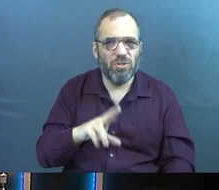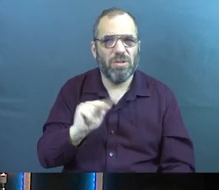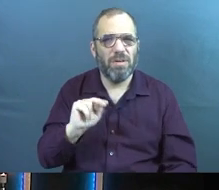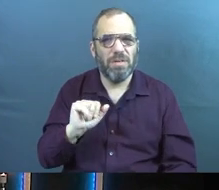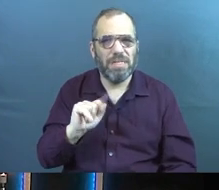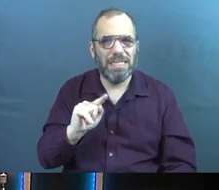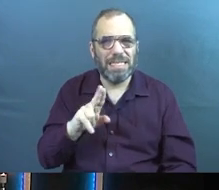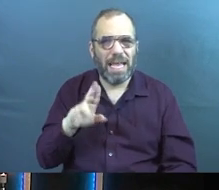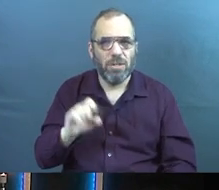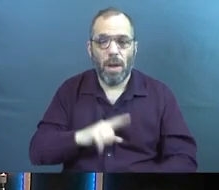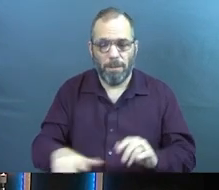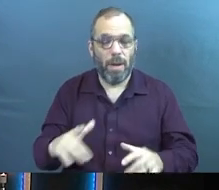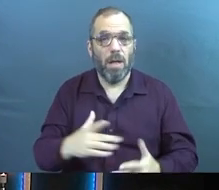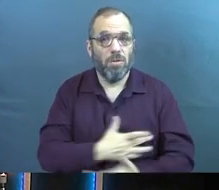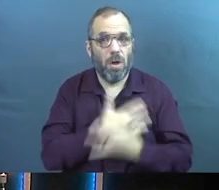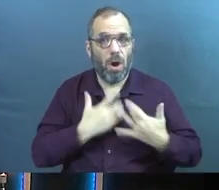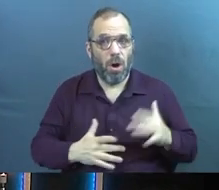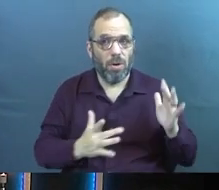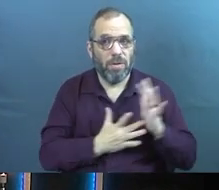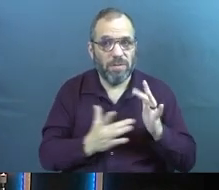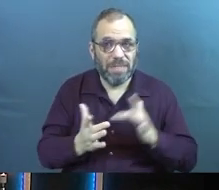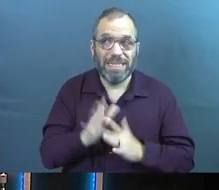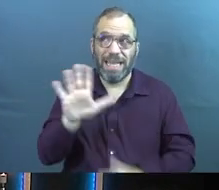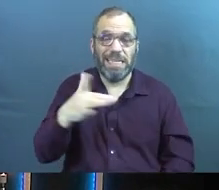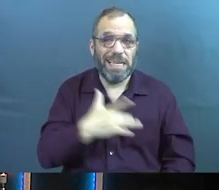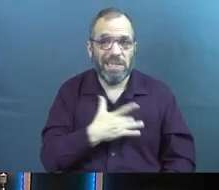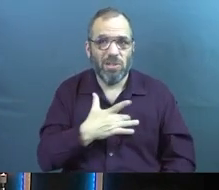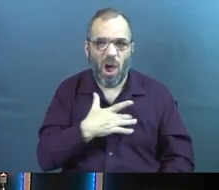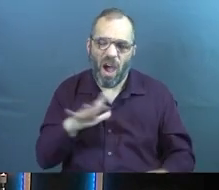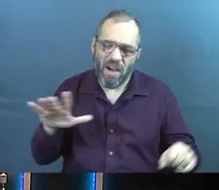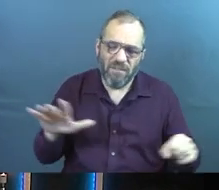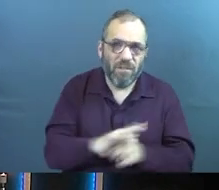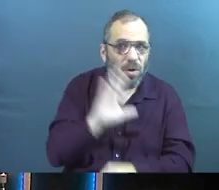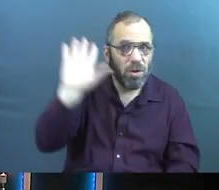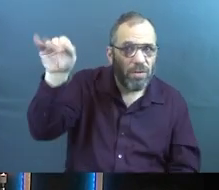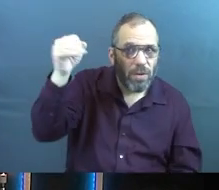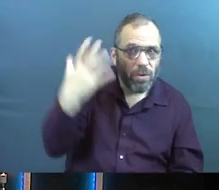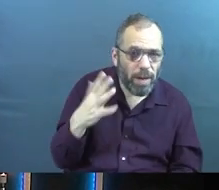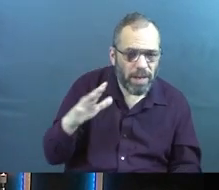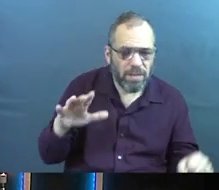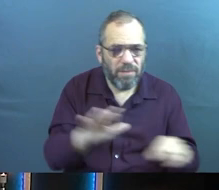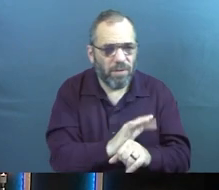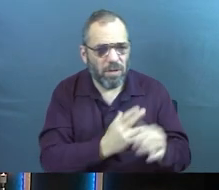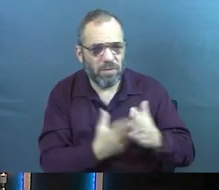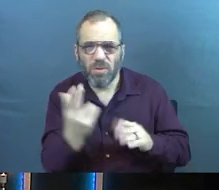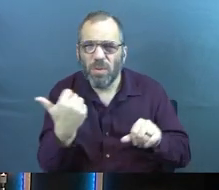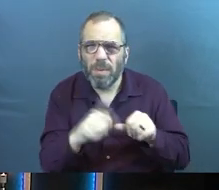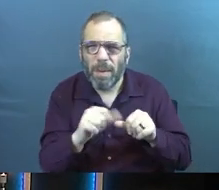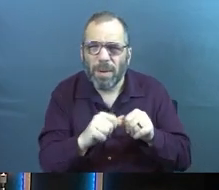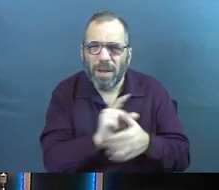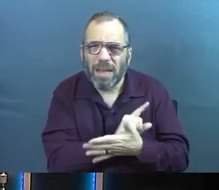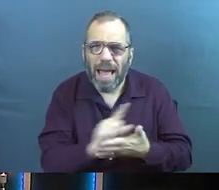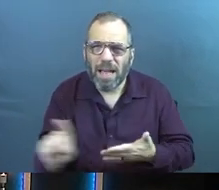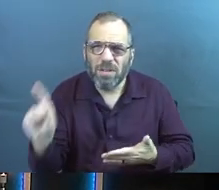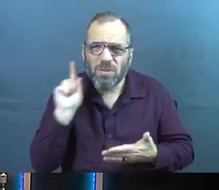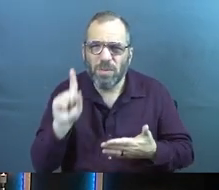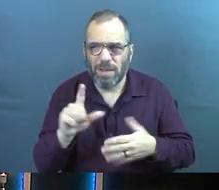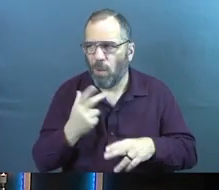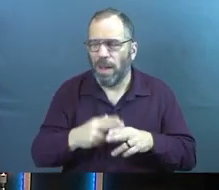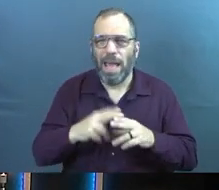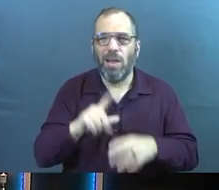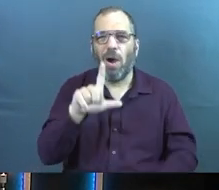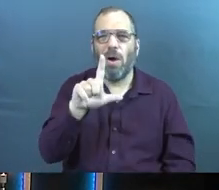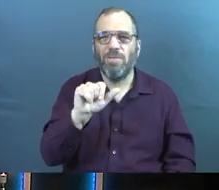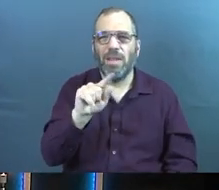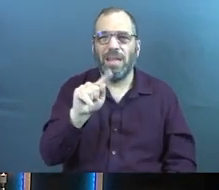continue that today. But the heart of Jesus and his heart to be full of grace and full of truth. Do you guys remember that last week? The latte message